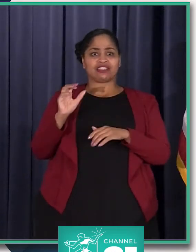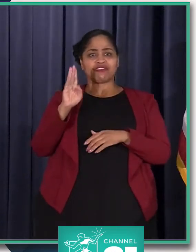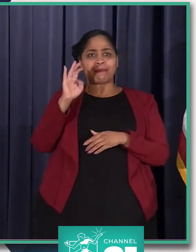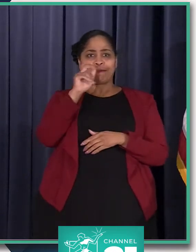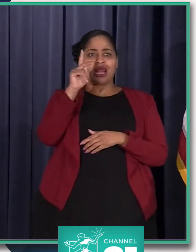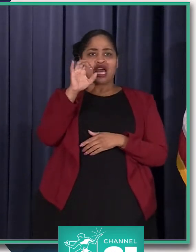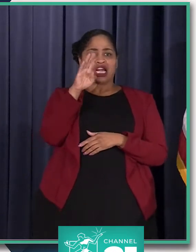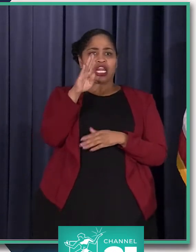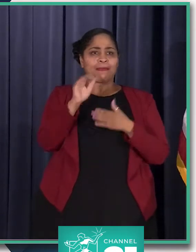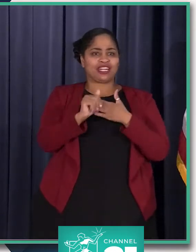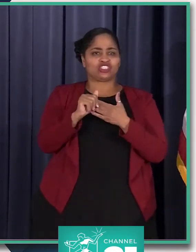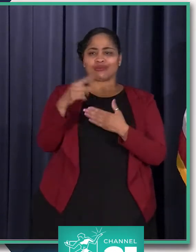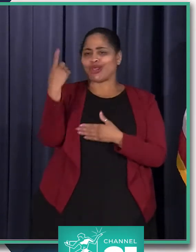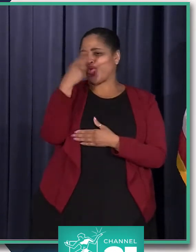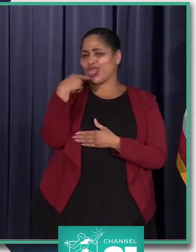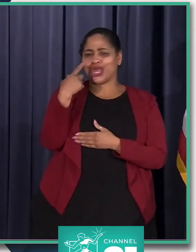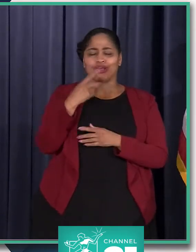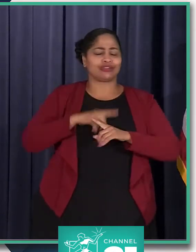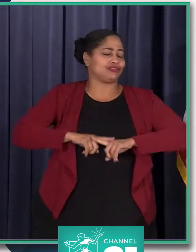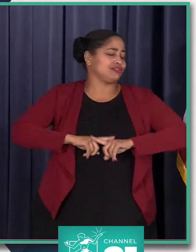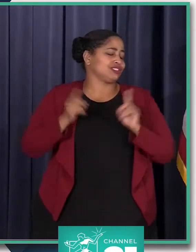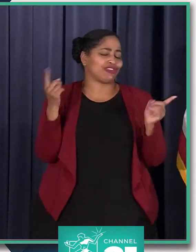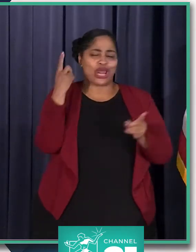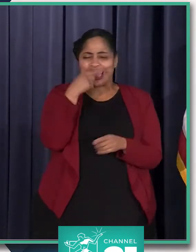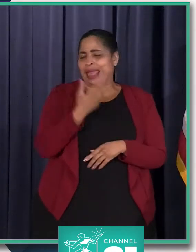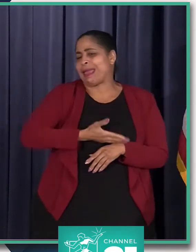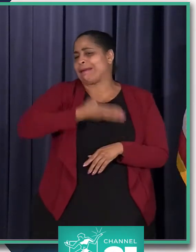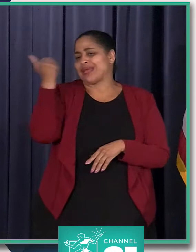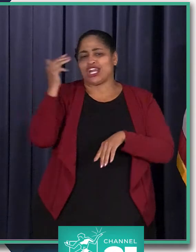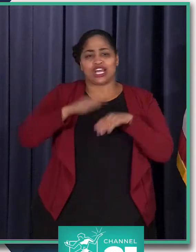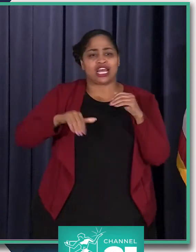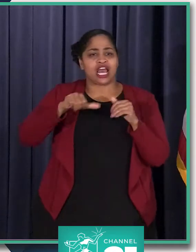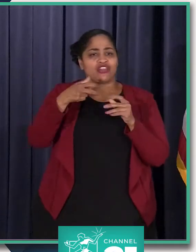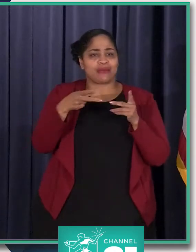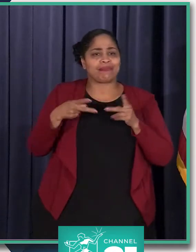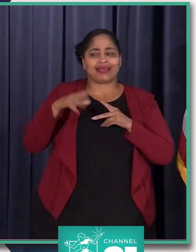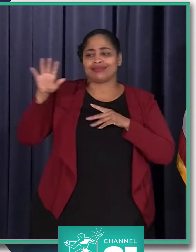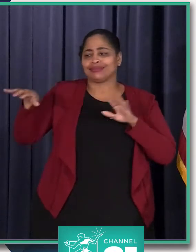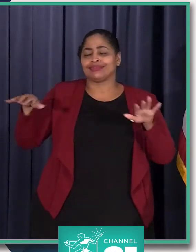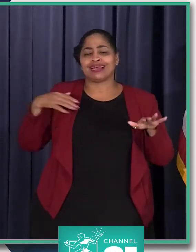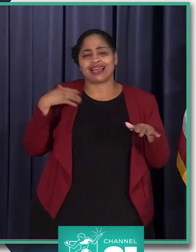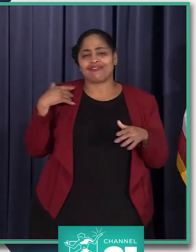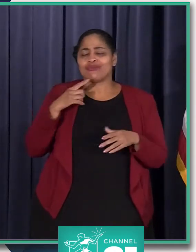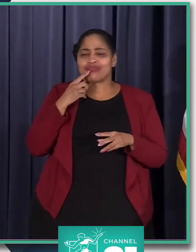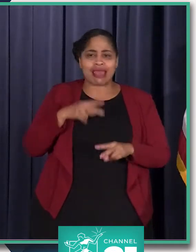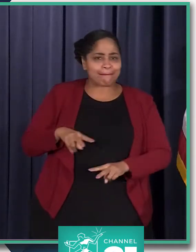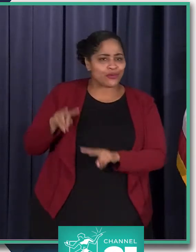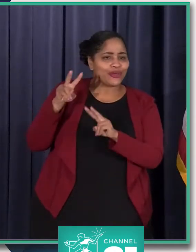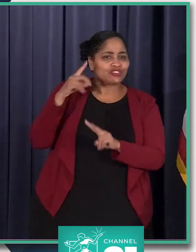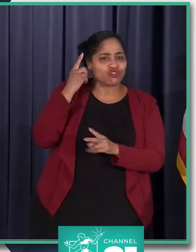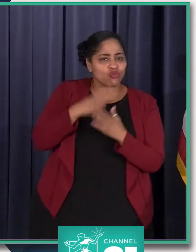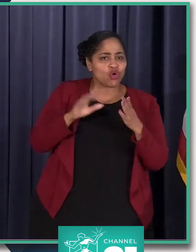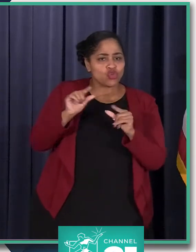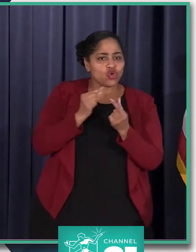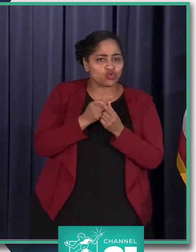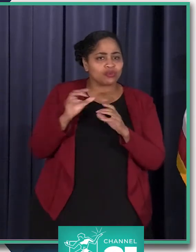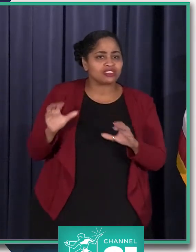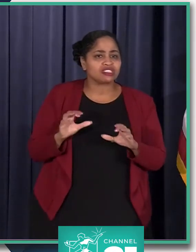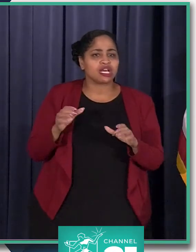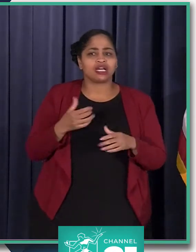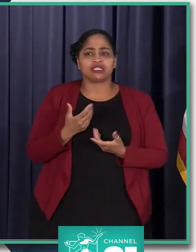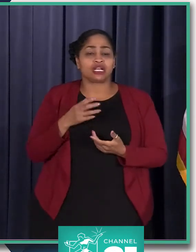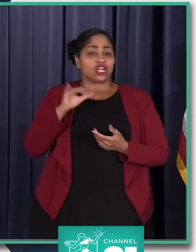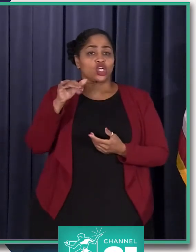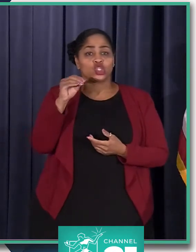leadership just look dramatically better than the places that don't, and I just have such admiration for what your group has done. And of course, the